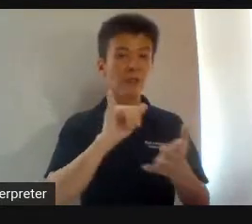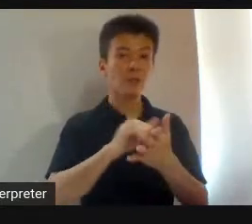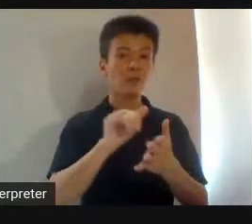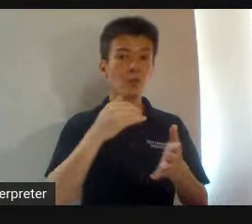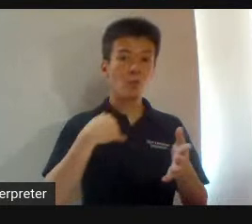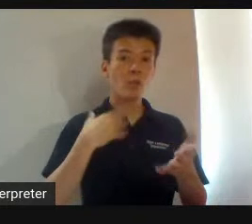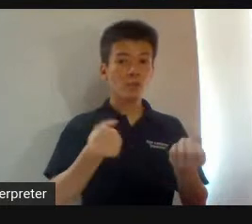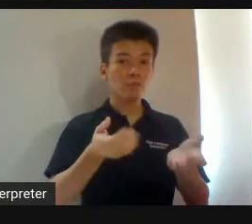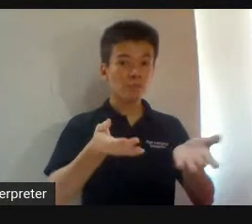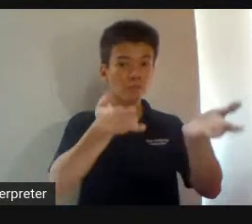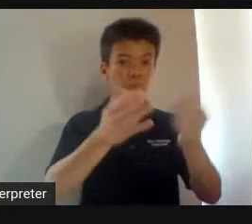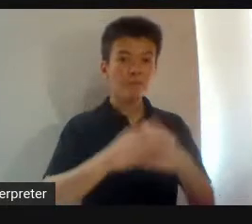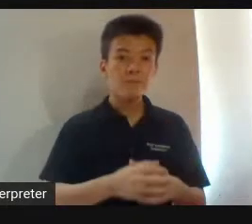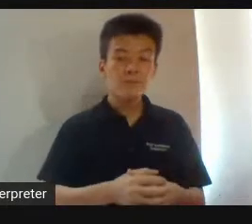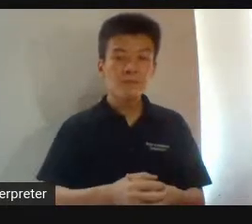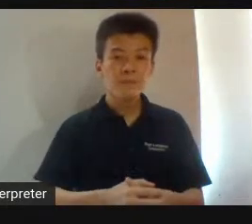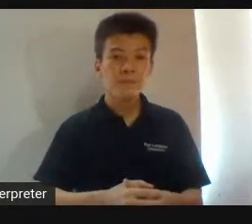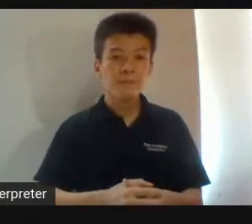have a go?